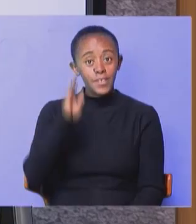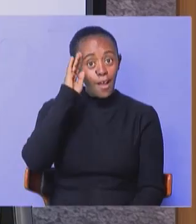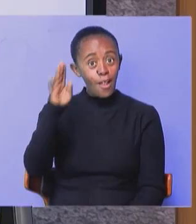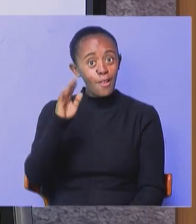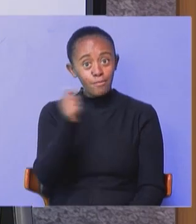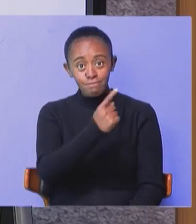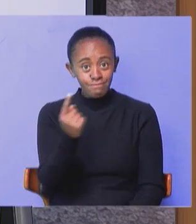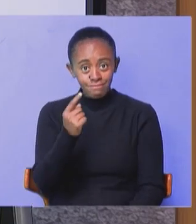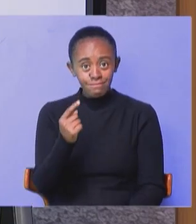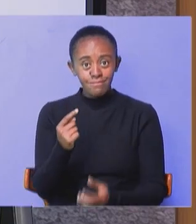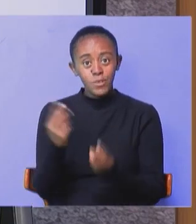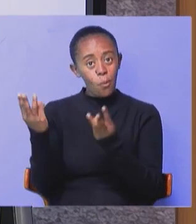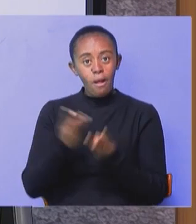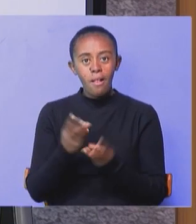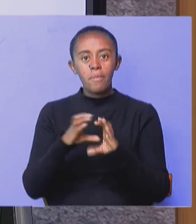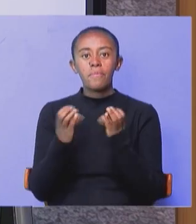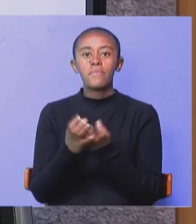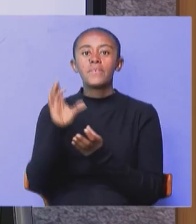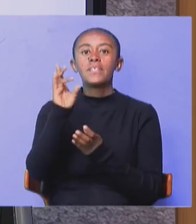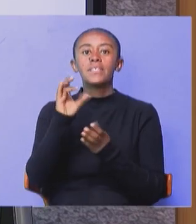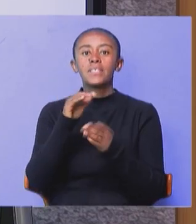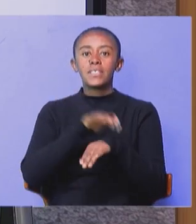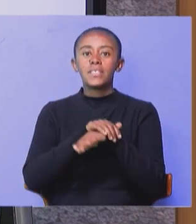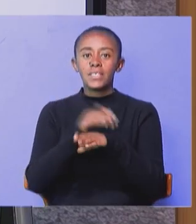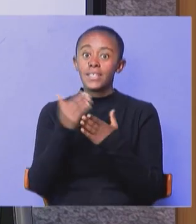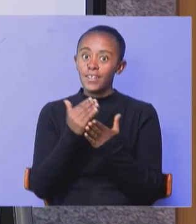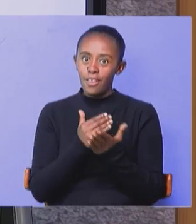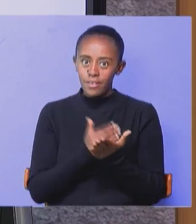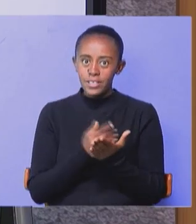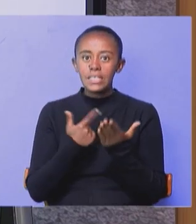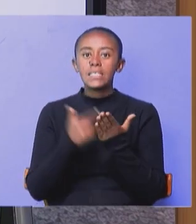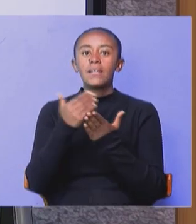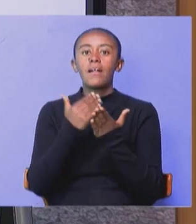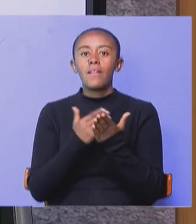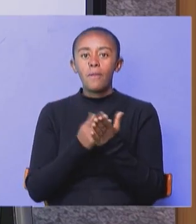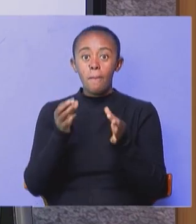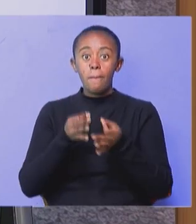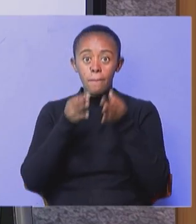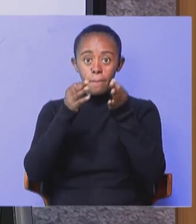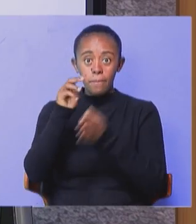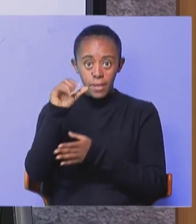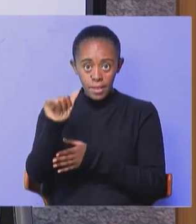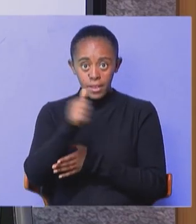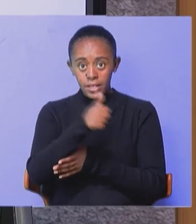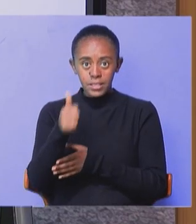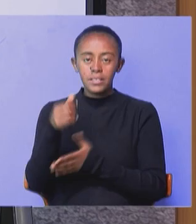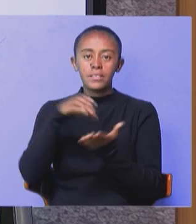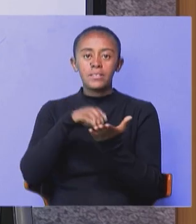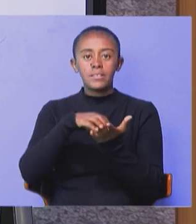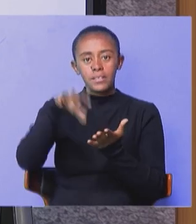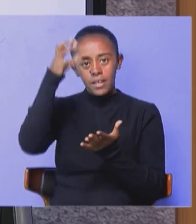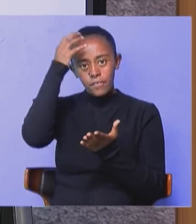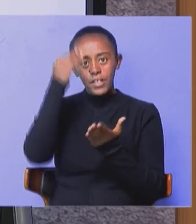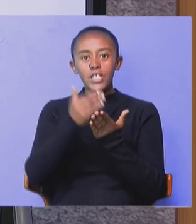Hello everyone and welcome to grade 7 English lesson. This lesson is brought to you by Addis Ababa City's